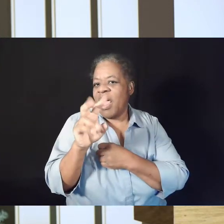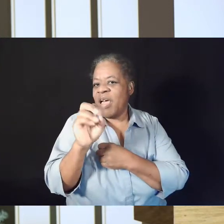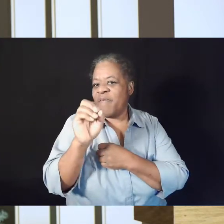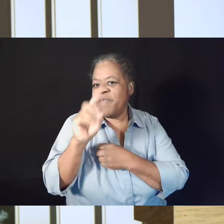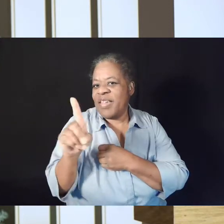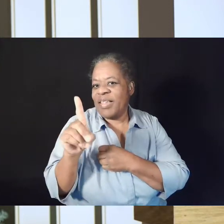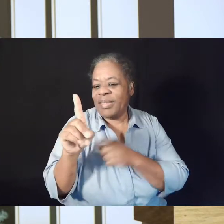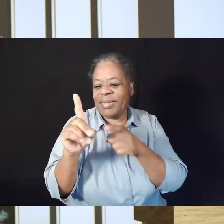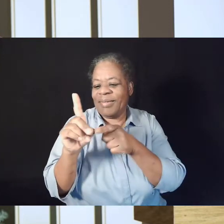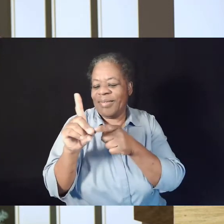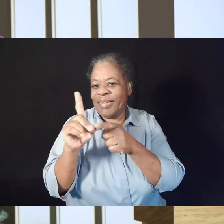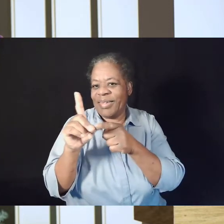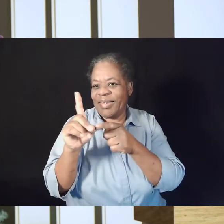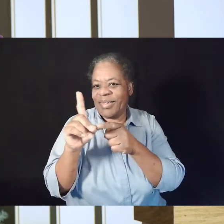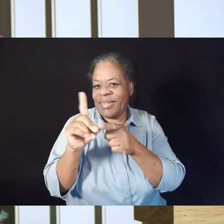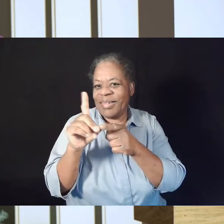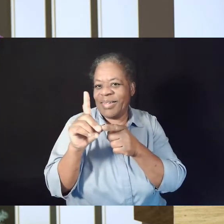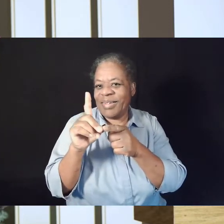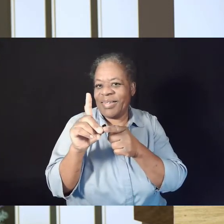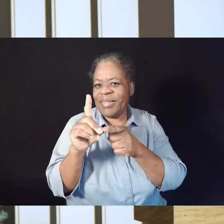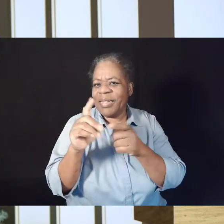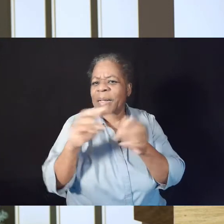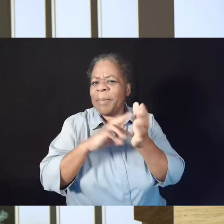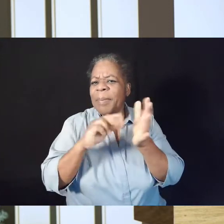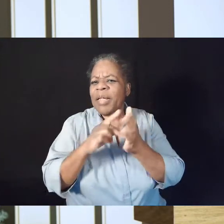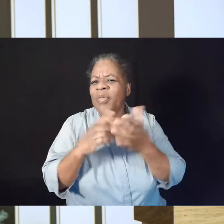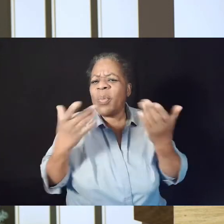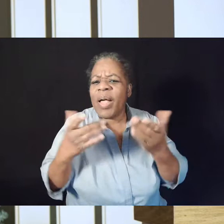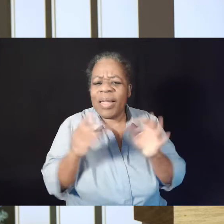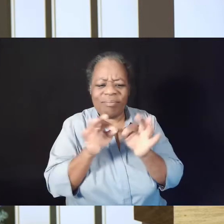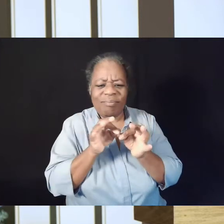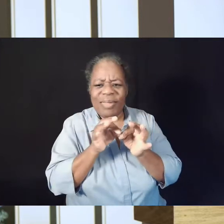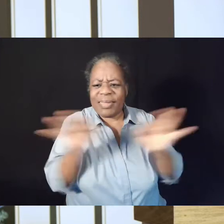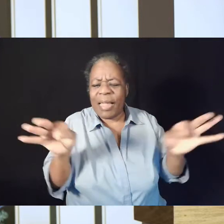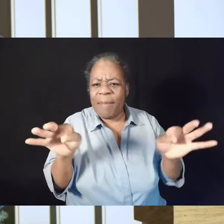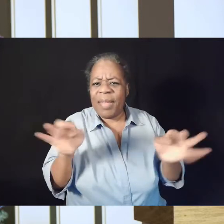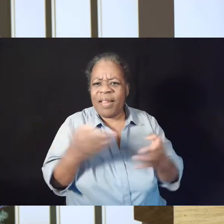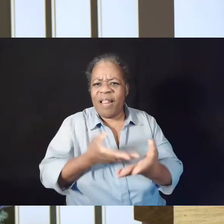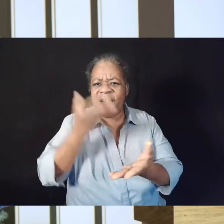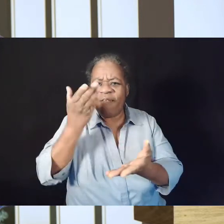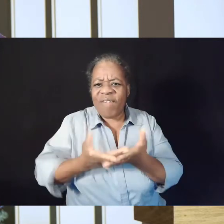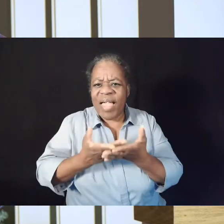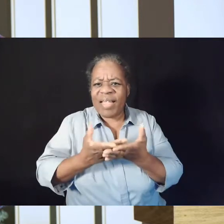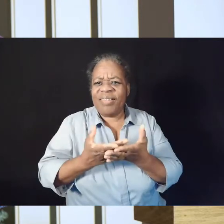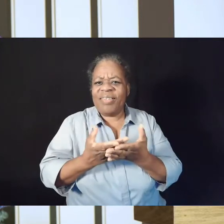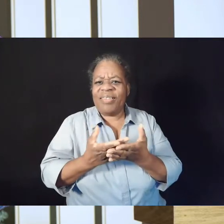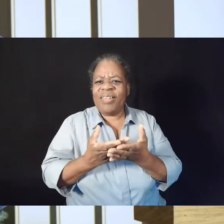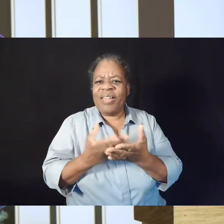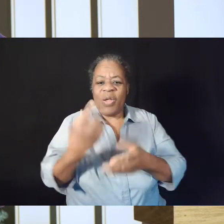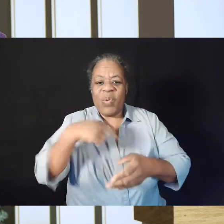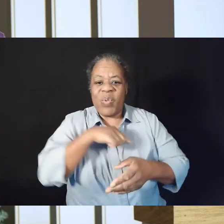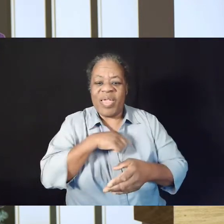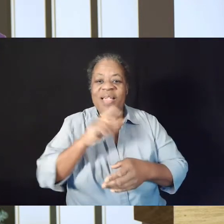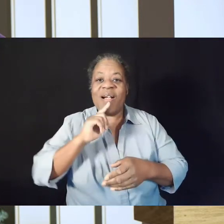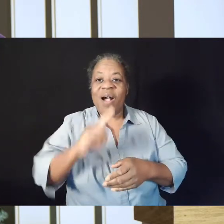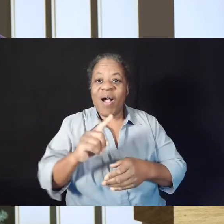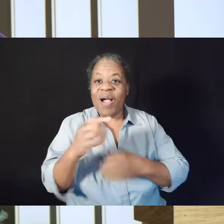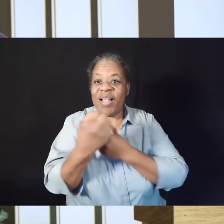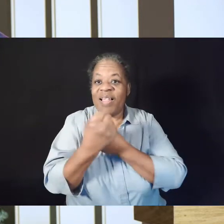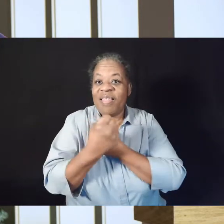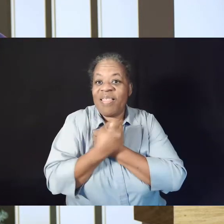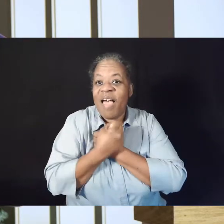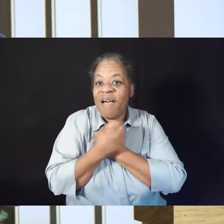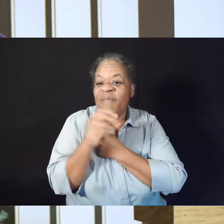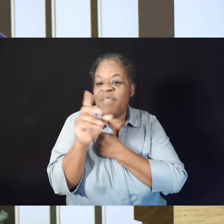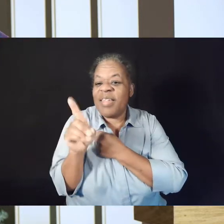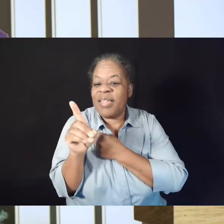it is a declaration. It's a statement of fact. You are loved. We are loved. And who